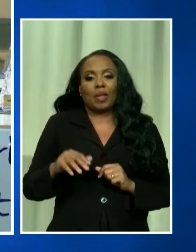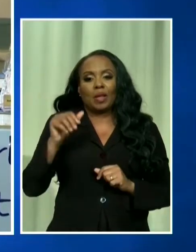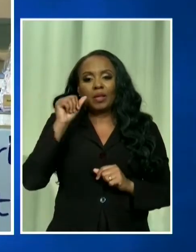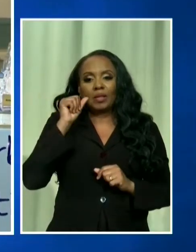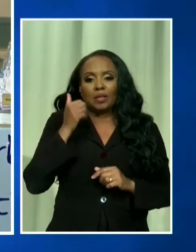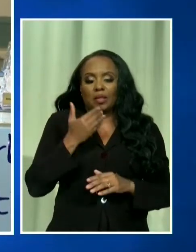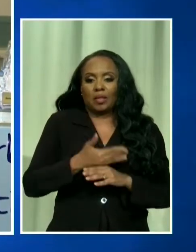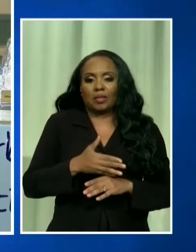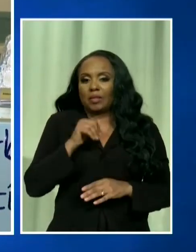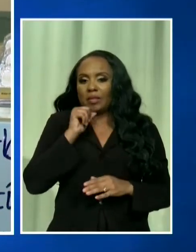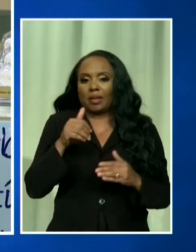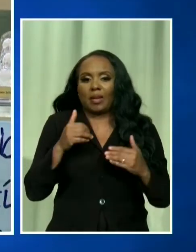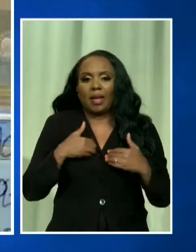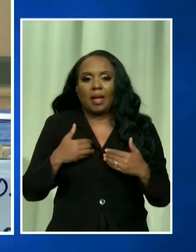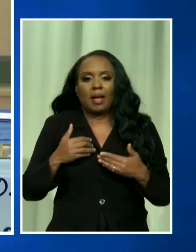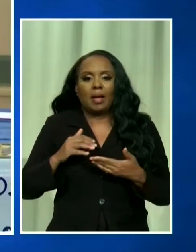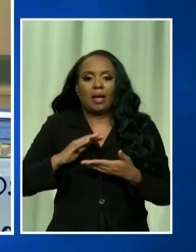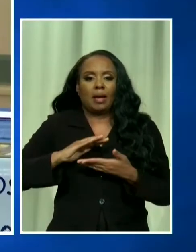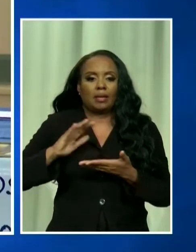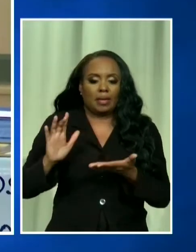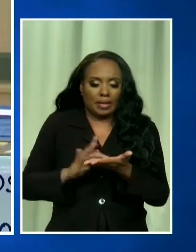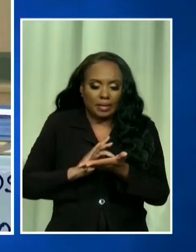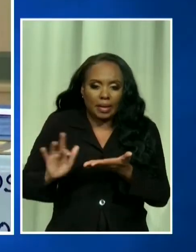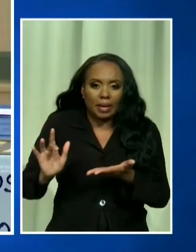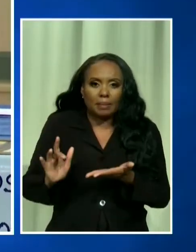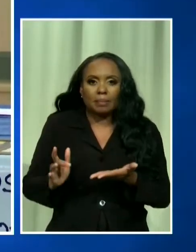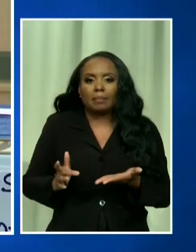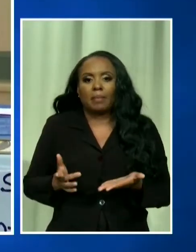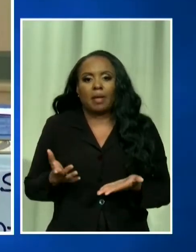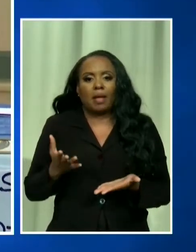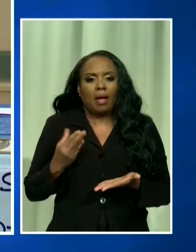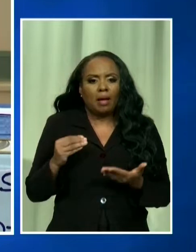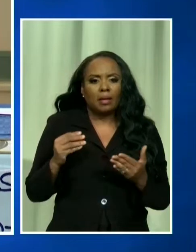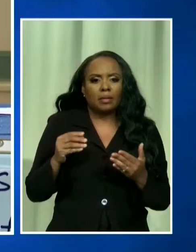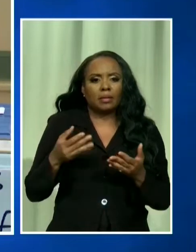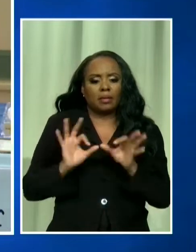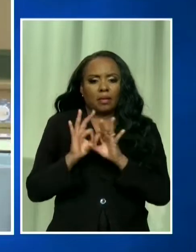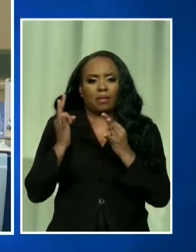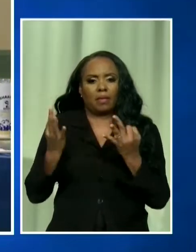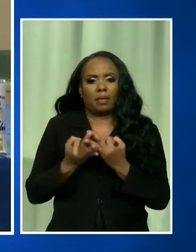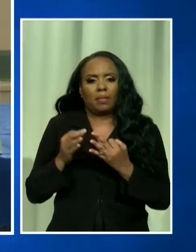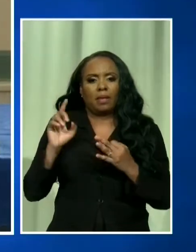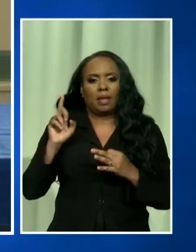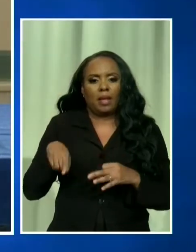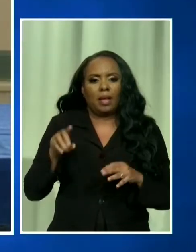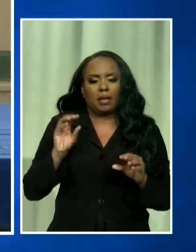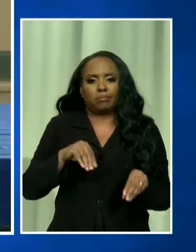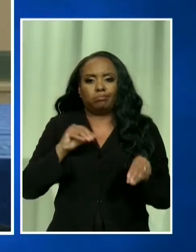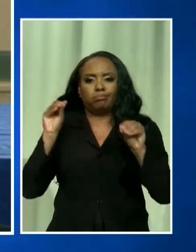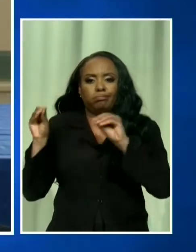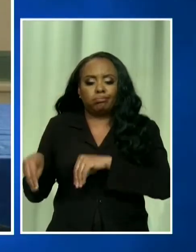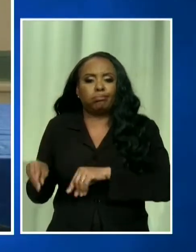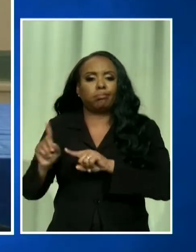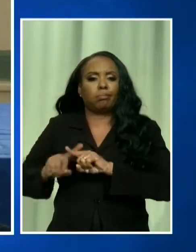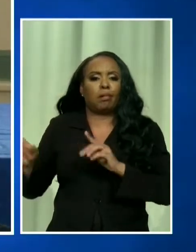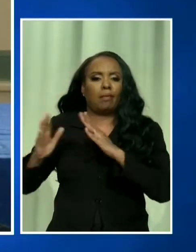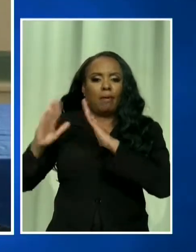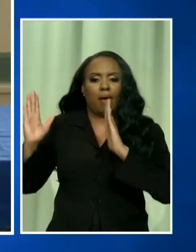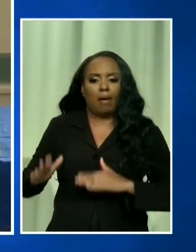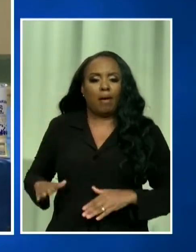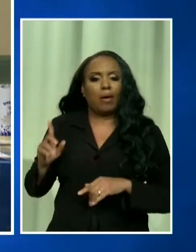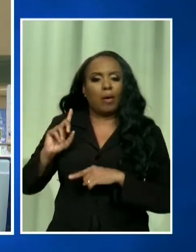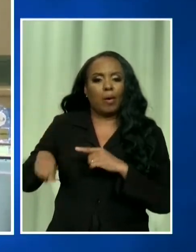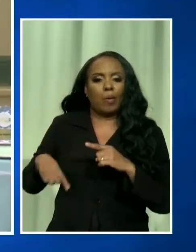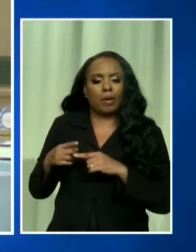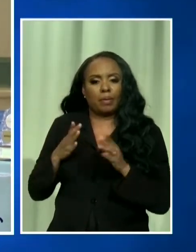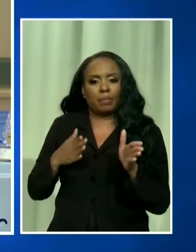having a device, issues of abuse, and the family having to relocate twice during the time she was preparing for the exam.